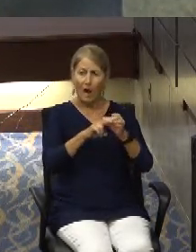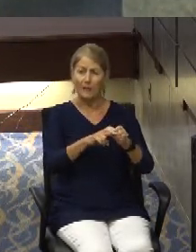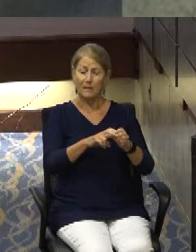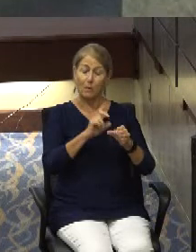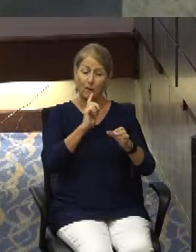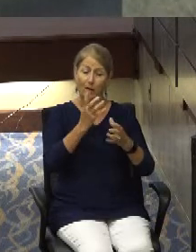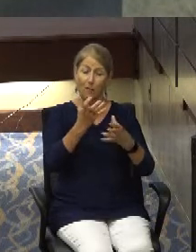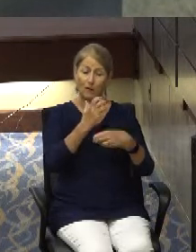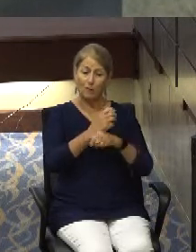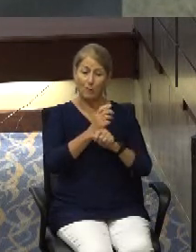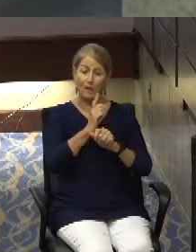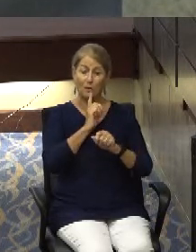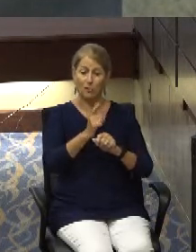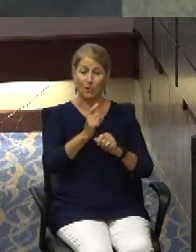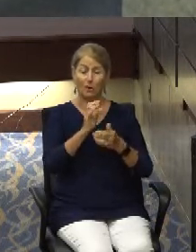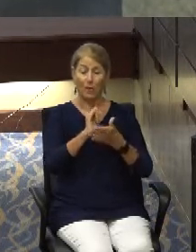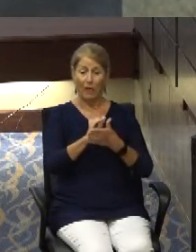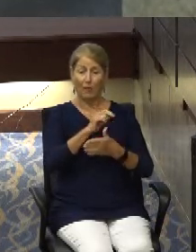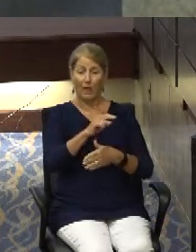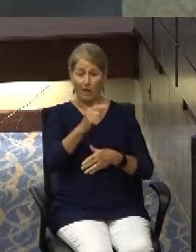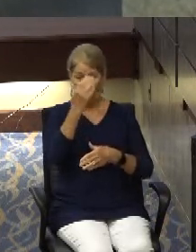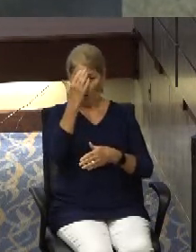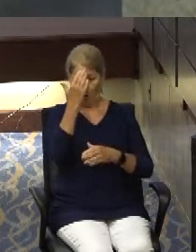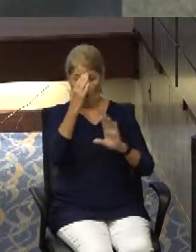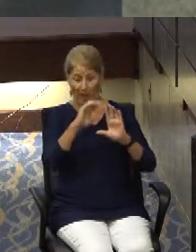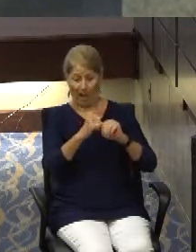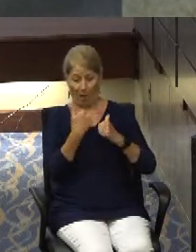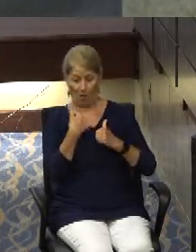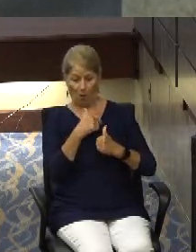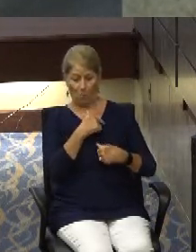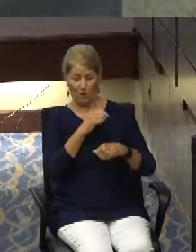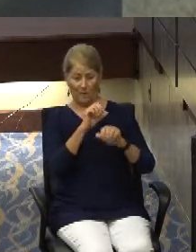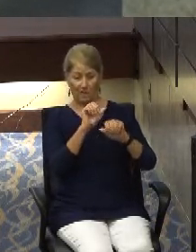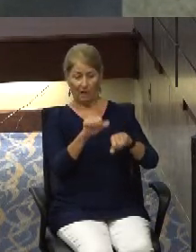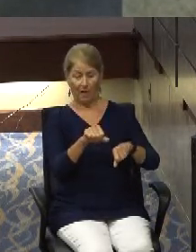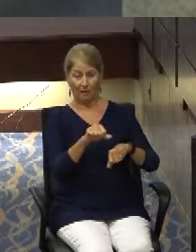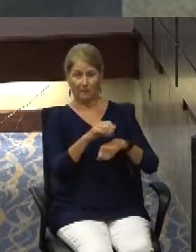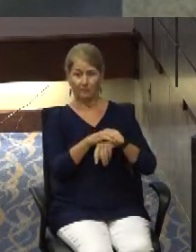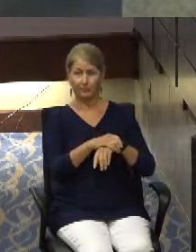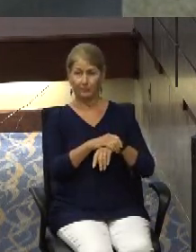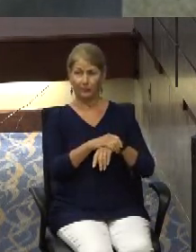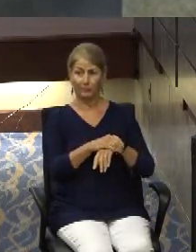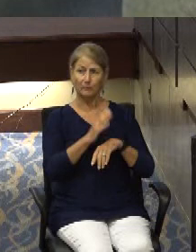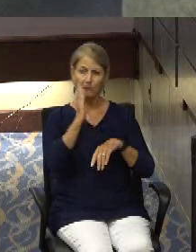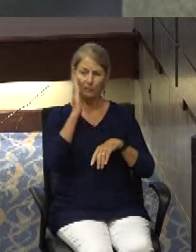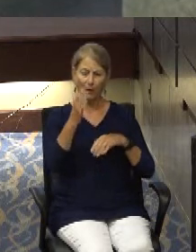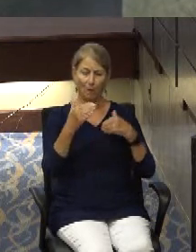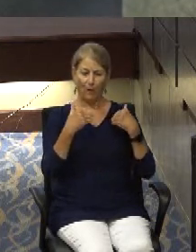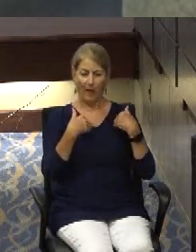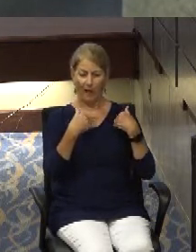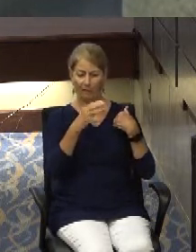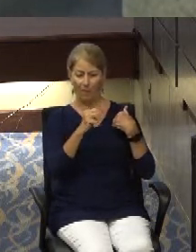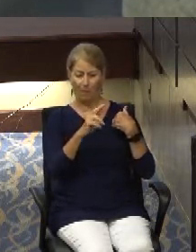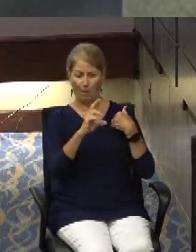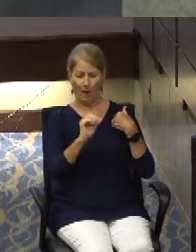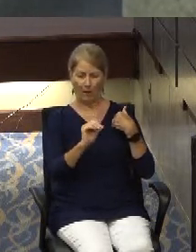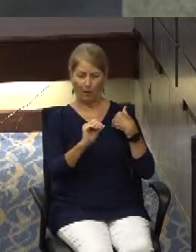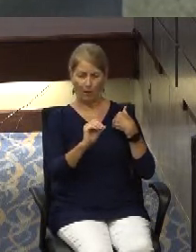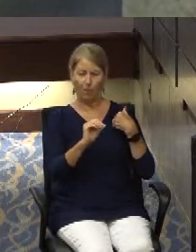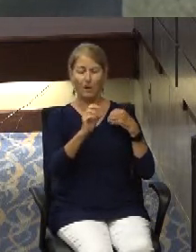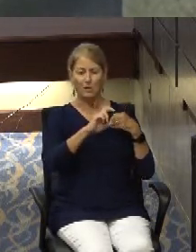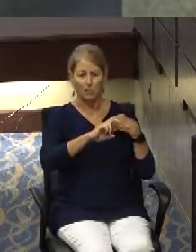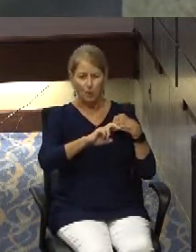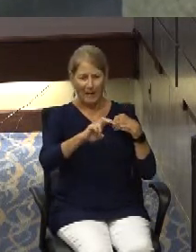want to make sure that they're aware of how we can, that there will be this microtransit opportunity made